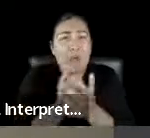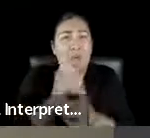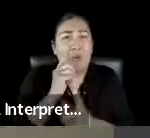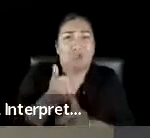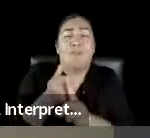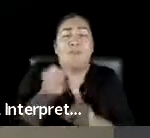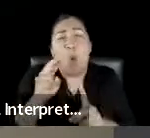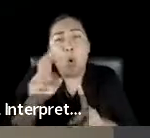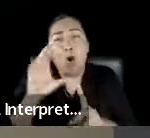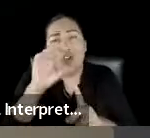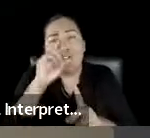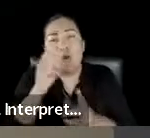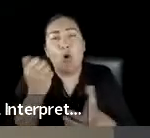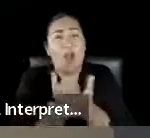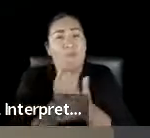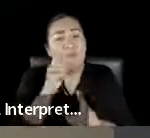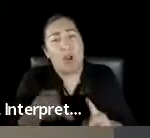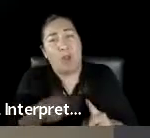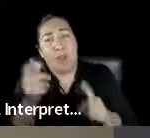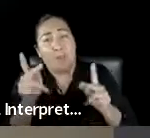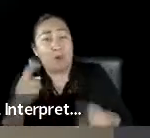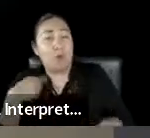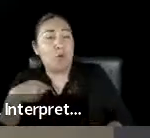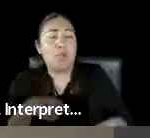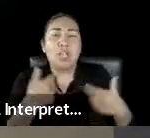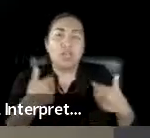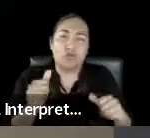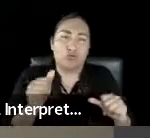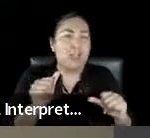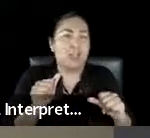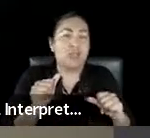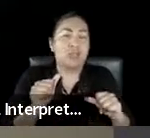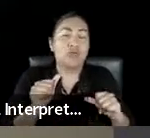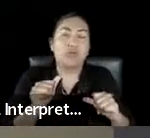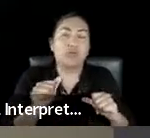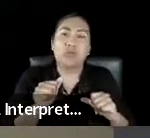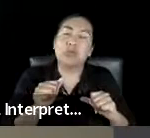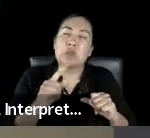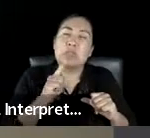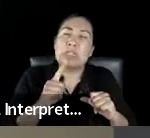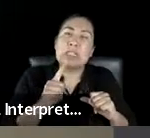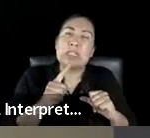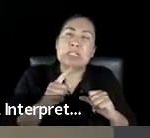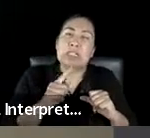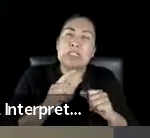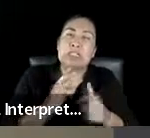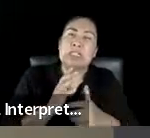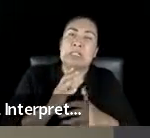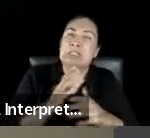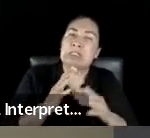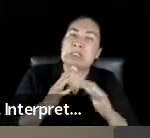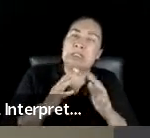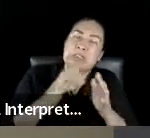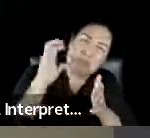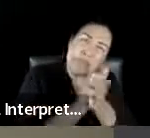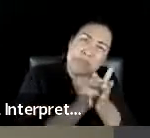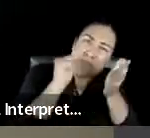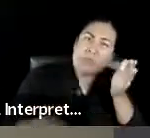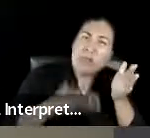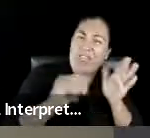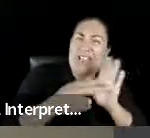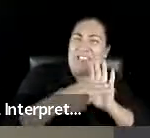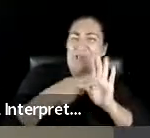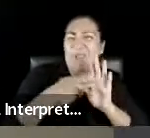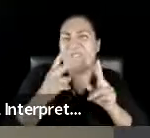we really tried doing this by removing or trying to dismantle the stigma around this very difficult